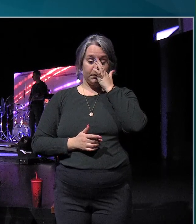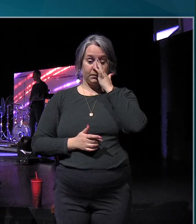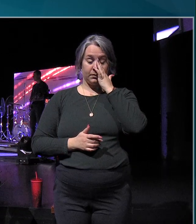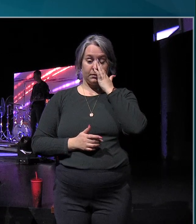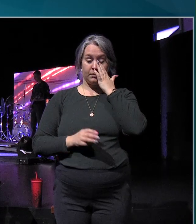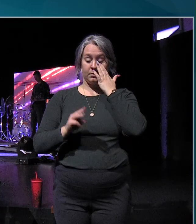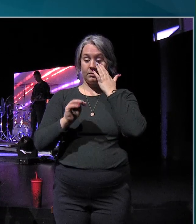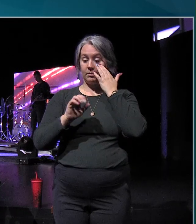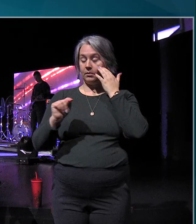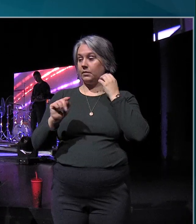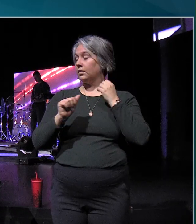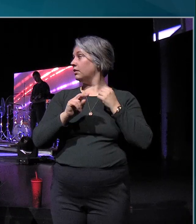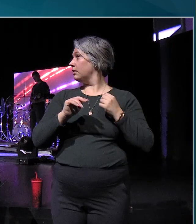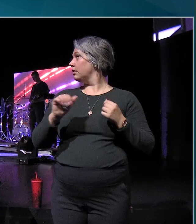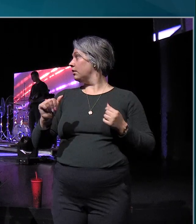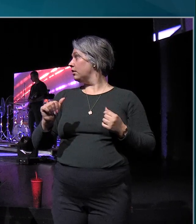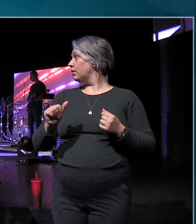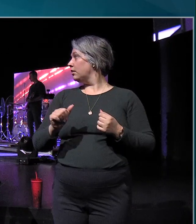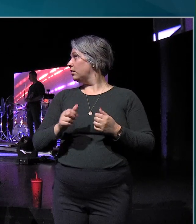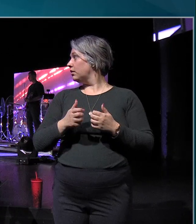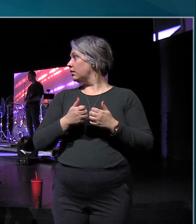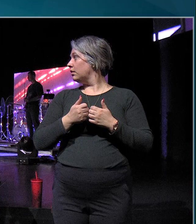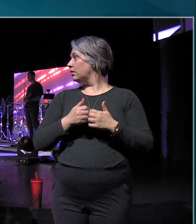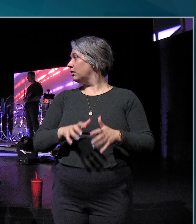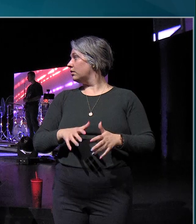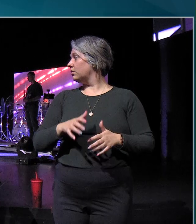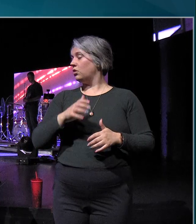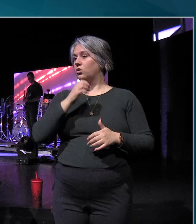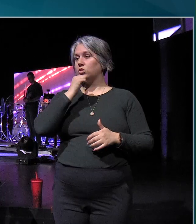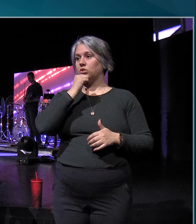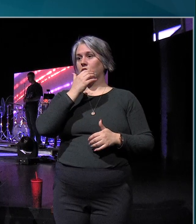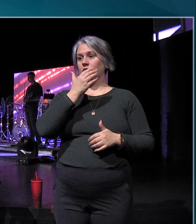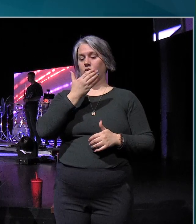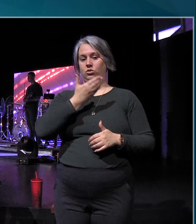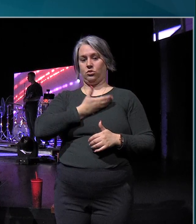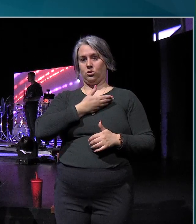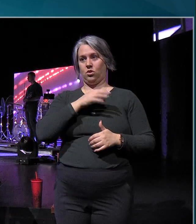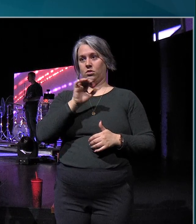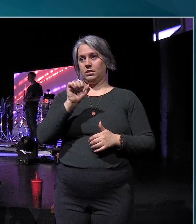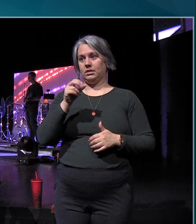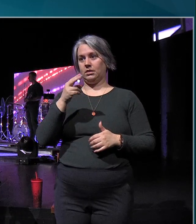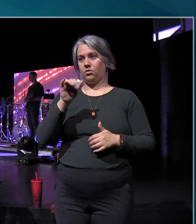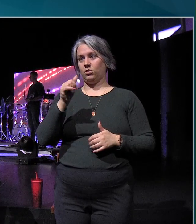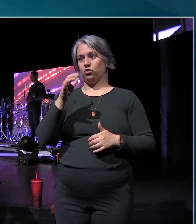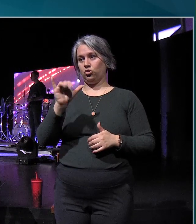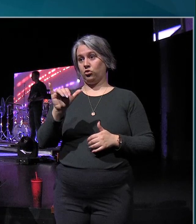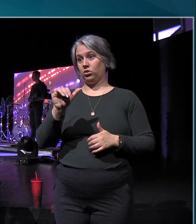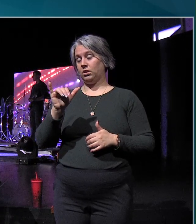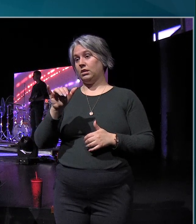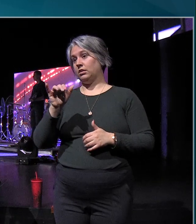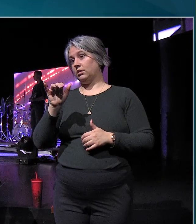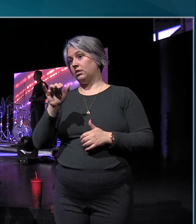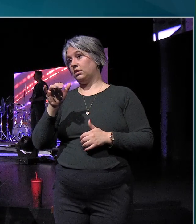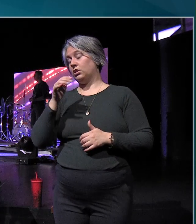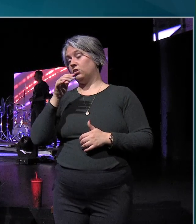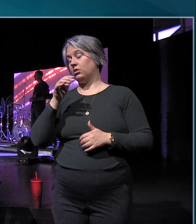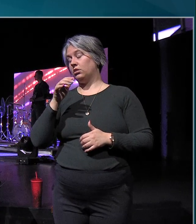Matt and Anna, they lost their little girl, Sarah Joy, stillborn at 39 weeks.